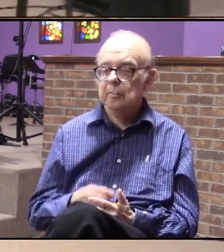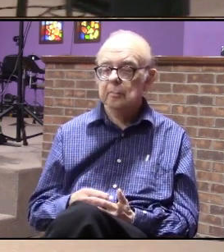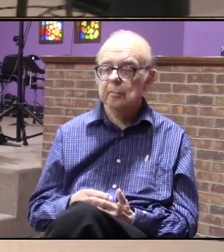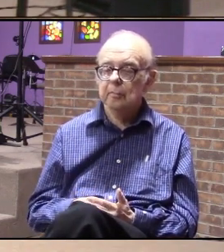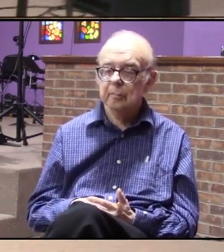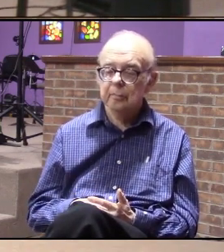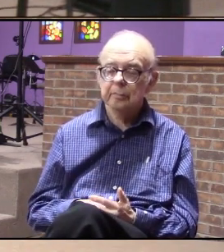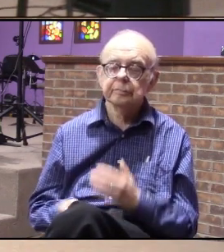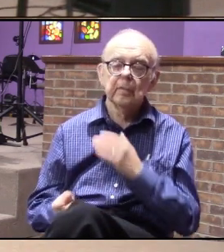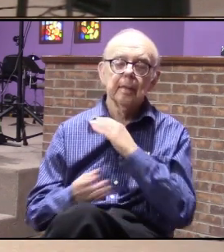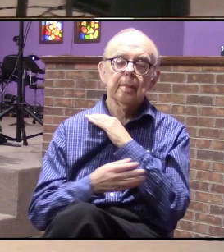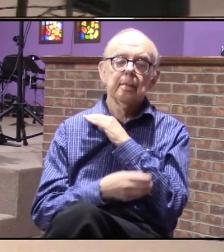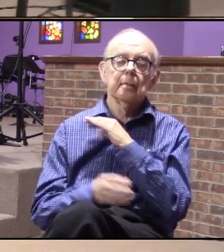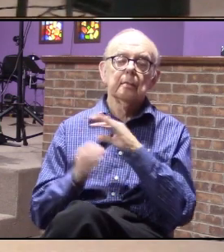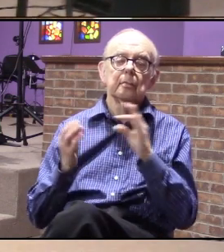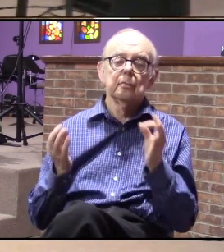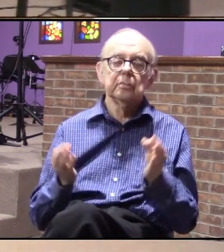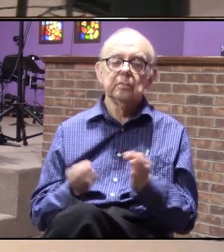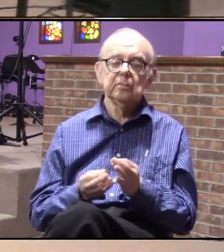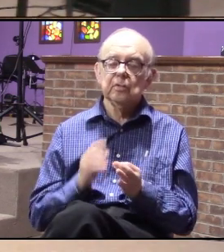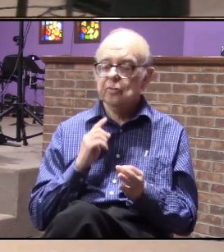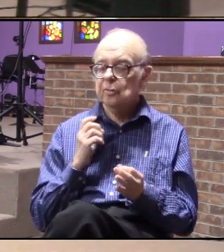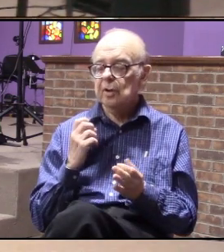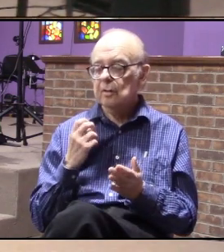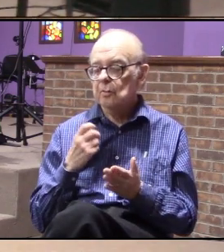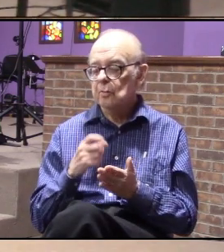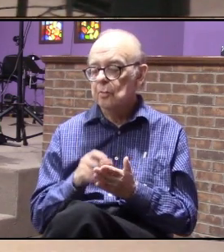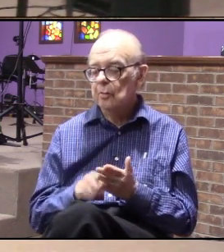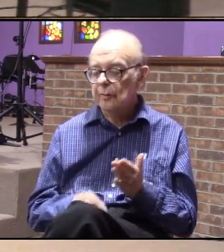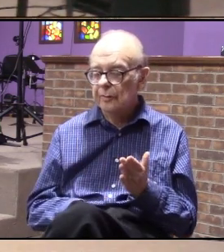a poor family, really rough.